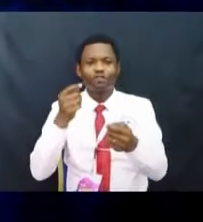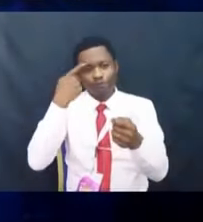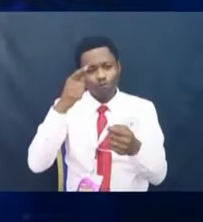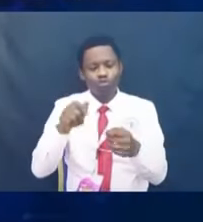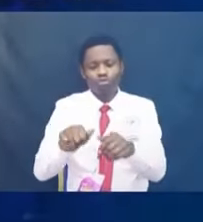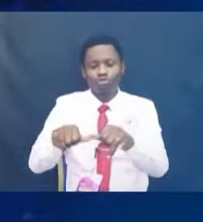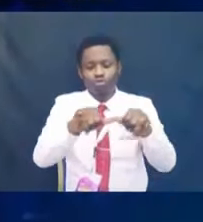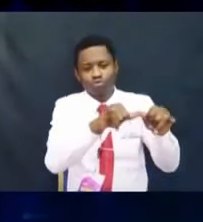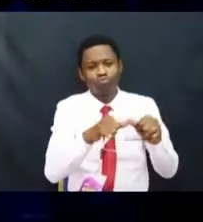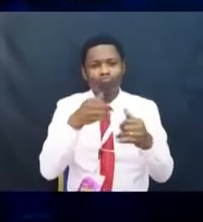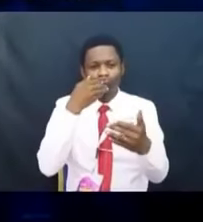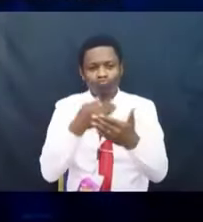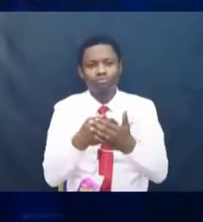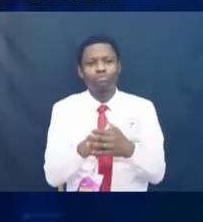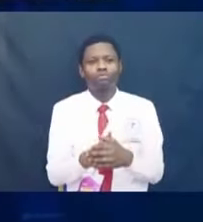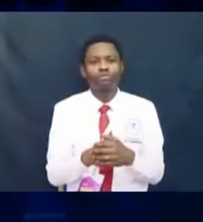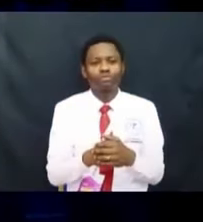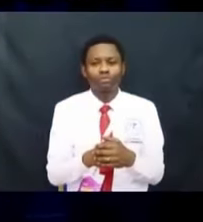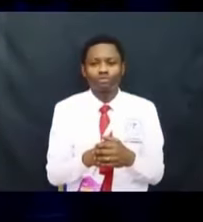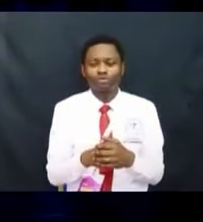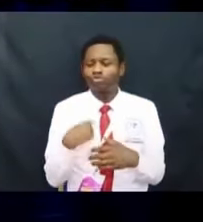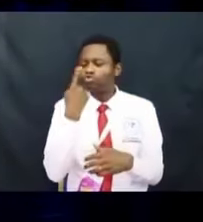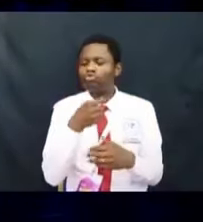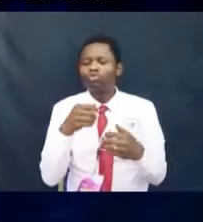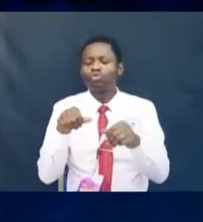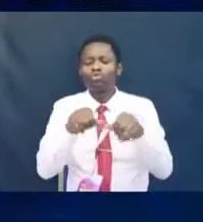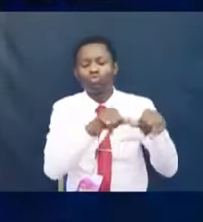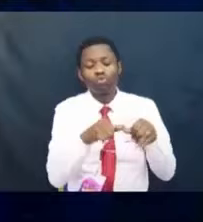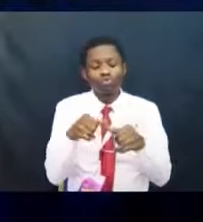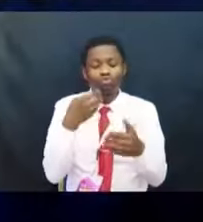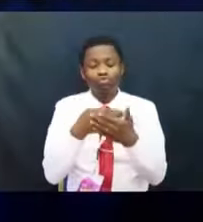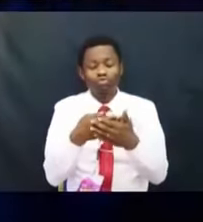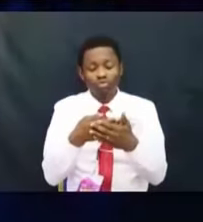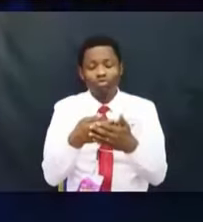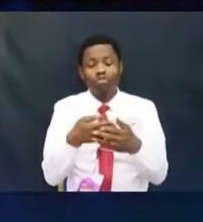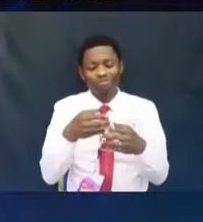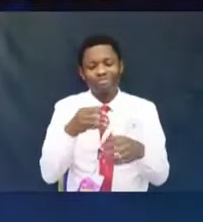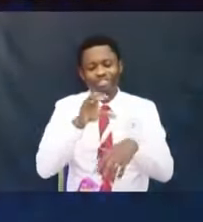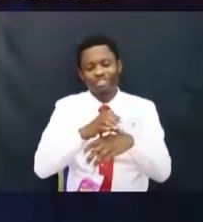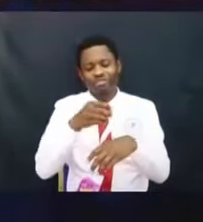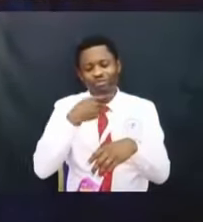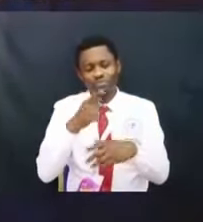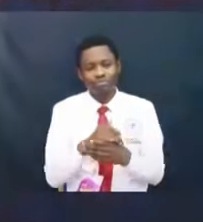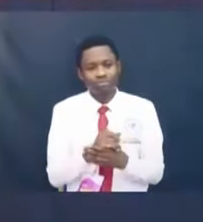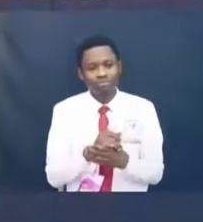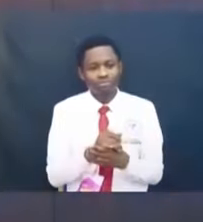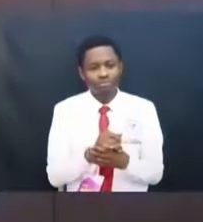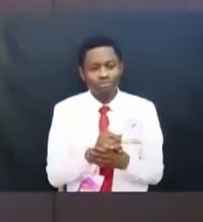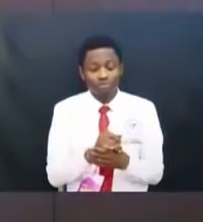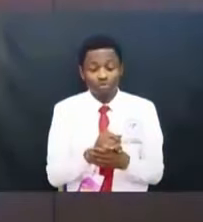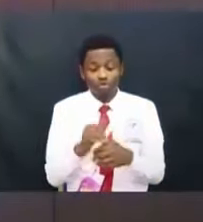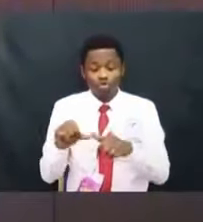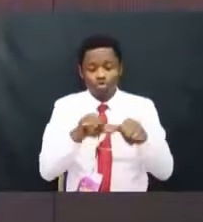good. For the common good. Whose common good? The common good of the Church of Pentecost. The common good of the body we